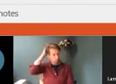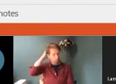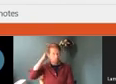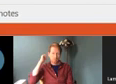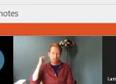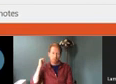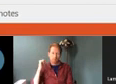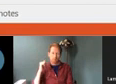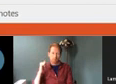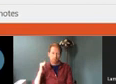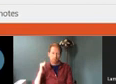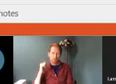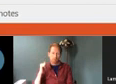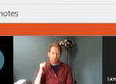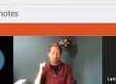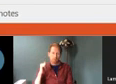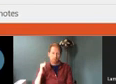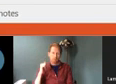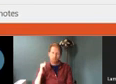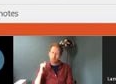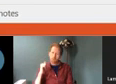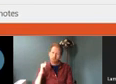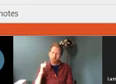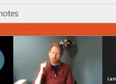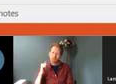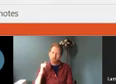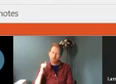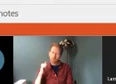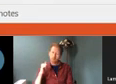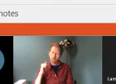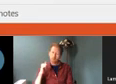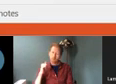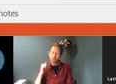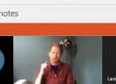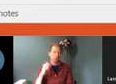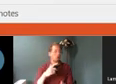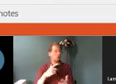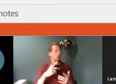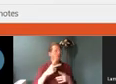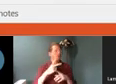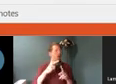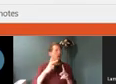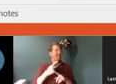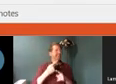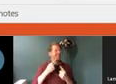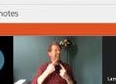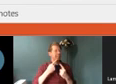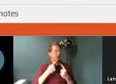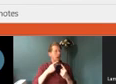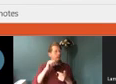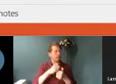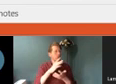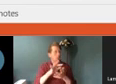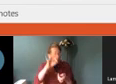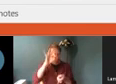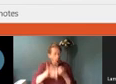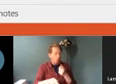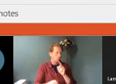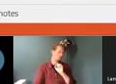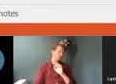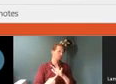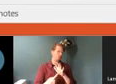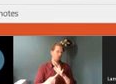the evidence doesn't have a weight. So population frequency data generation is really important. So actually all this